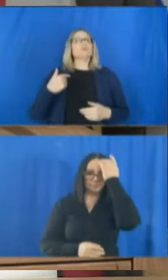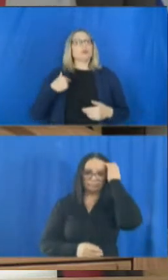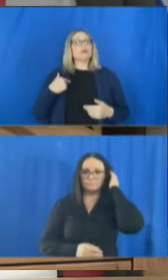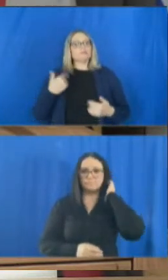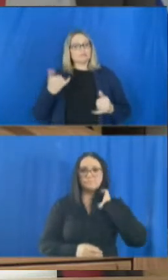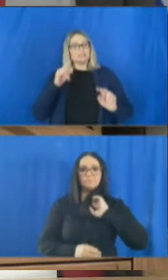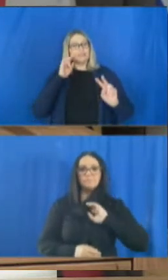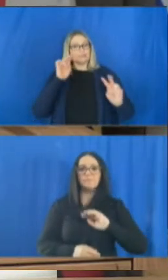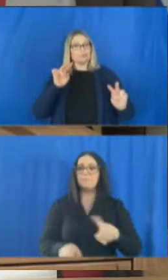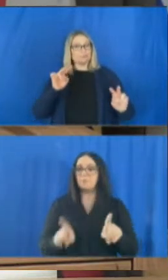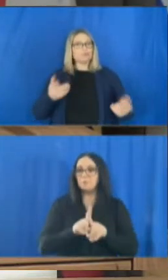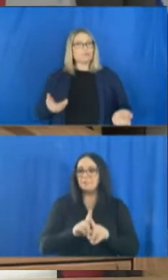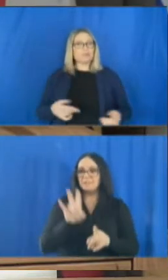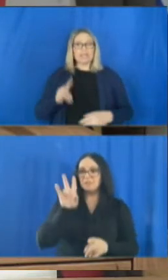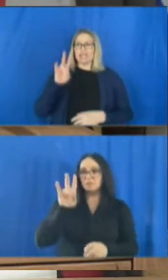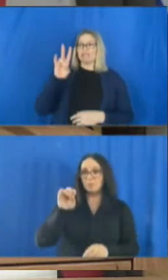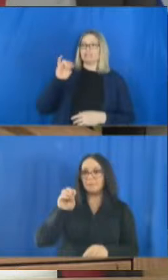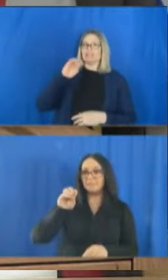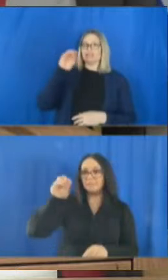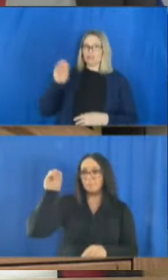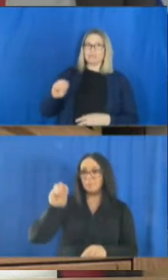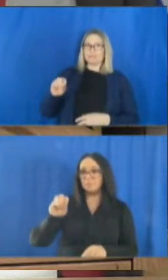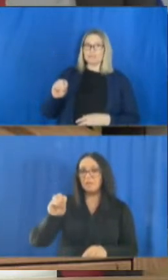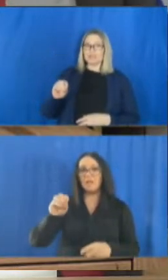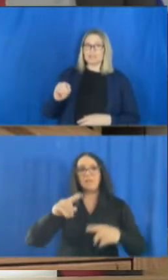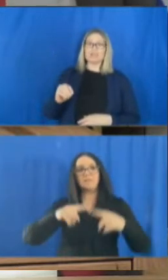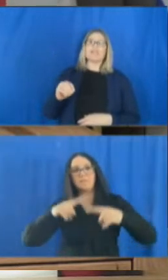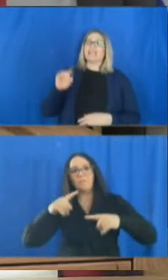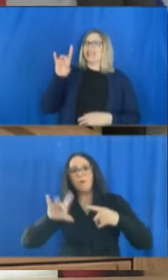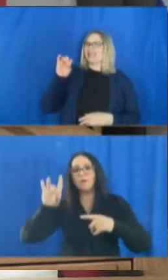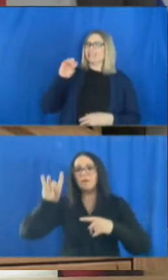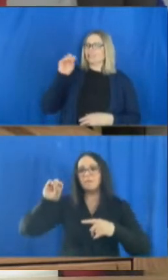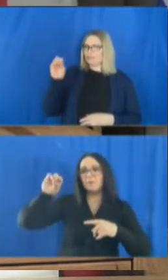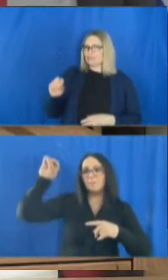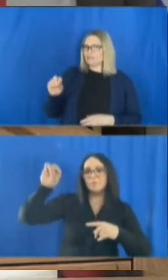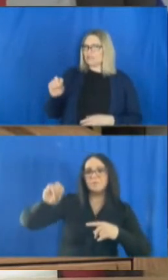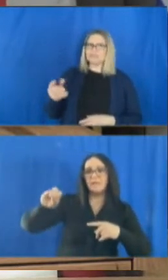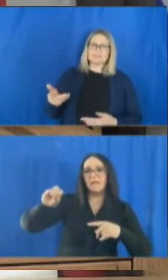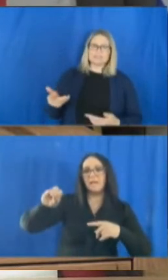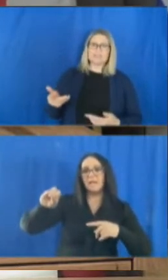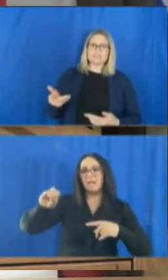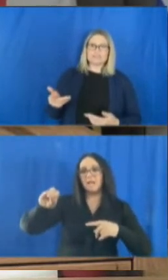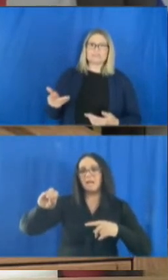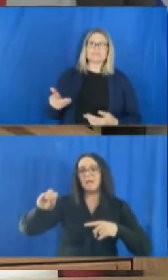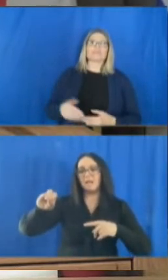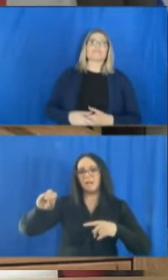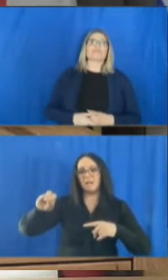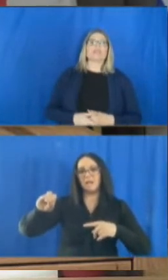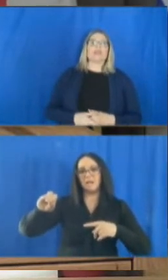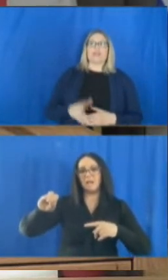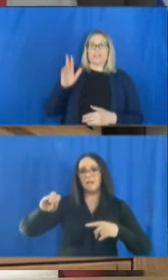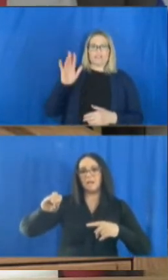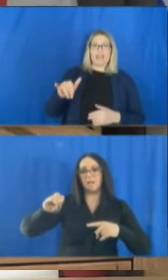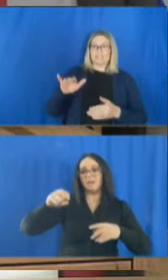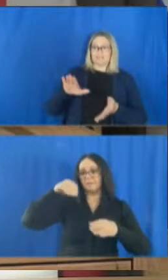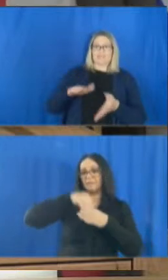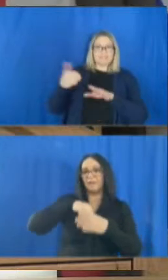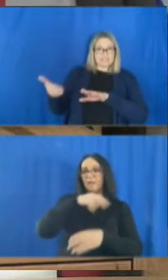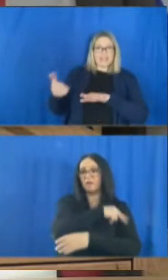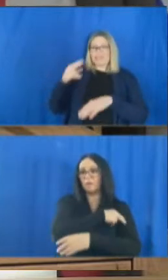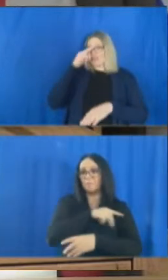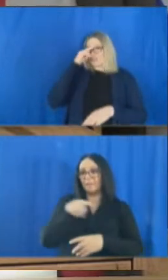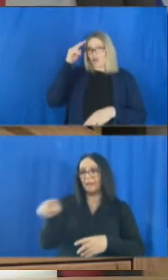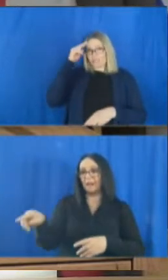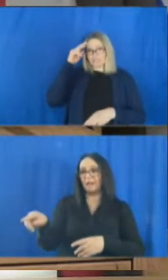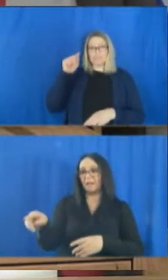unvaccinated, and many obviously with other factors, but not all. Many that do not have other factors that